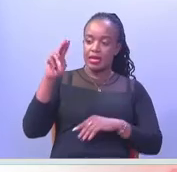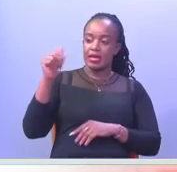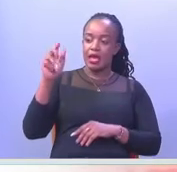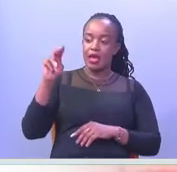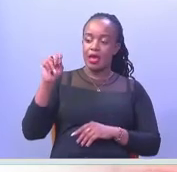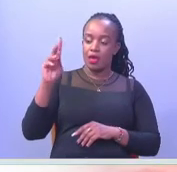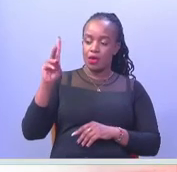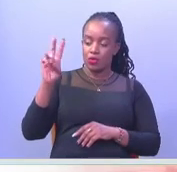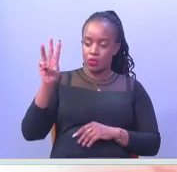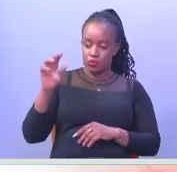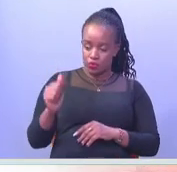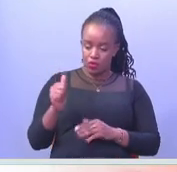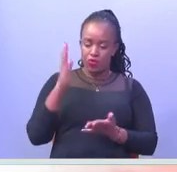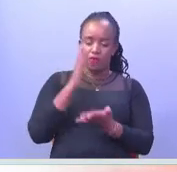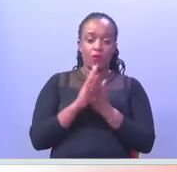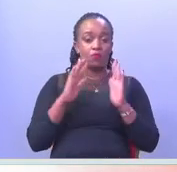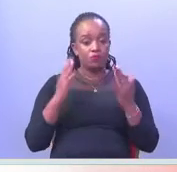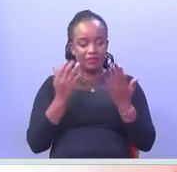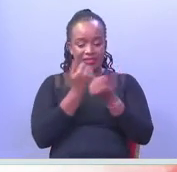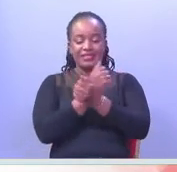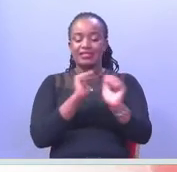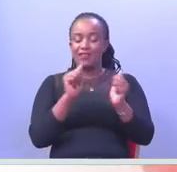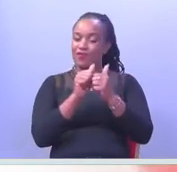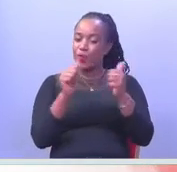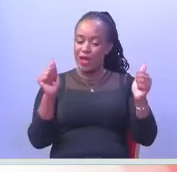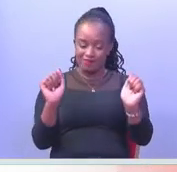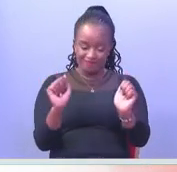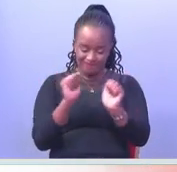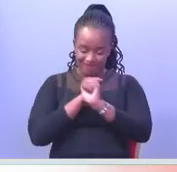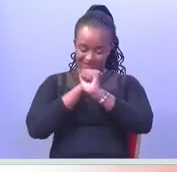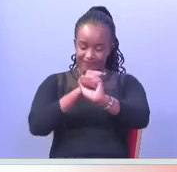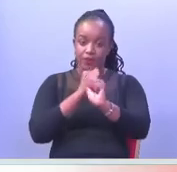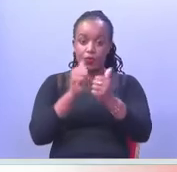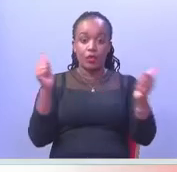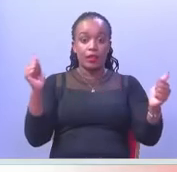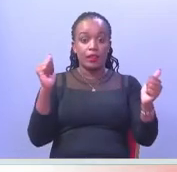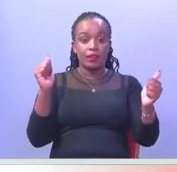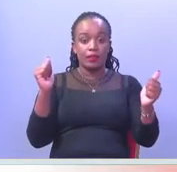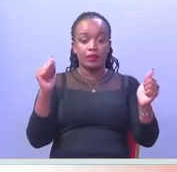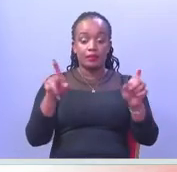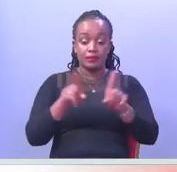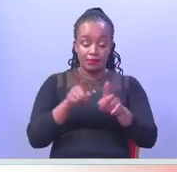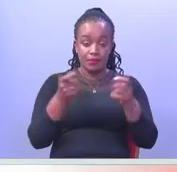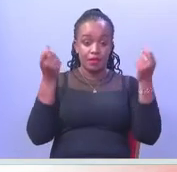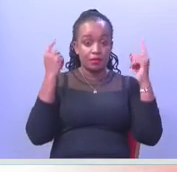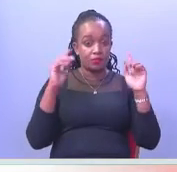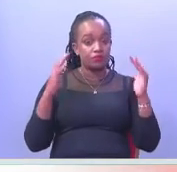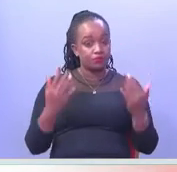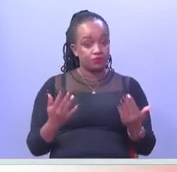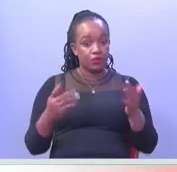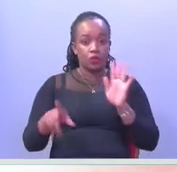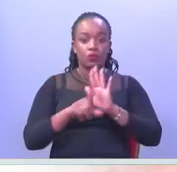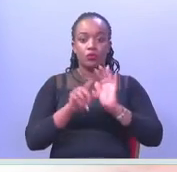with his family members in Mwingi. This notwithstanding, as a Law Society of